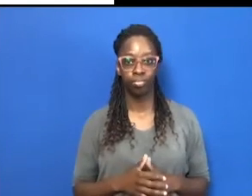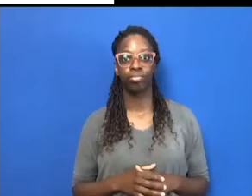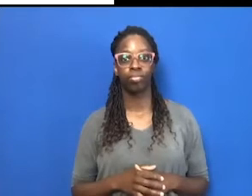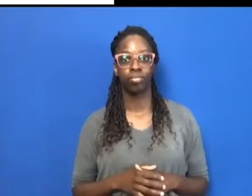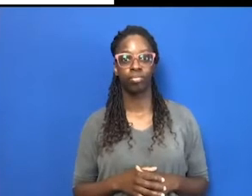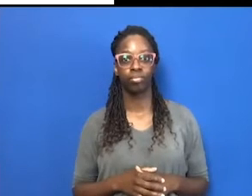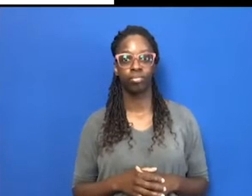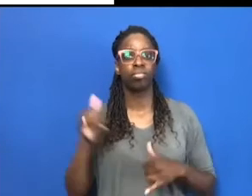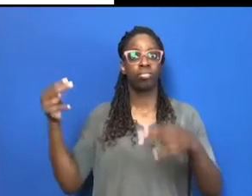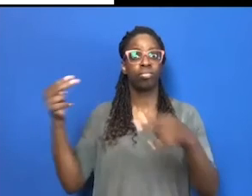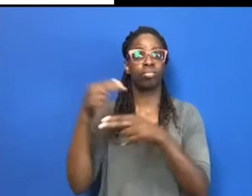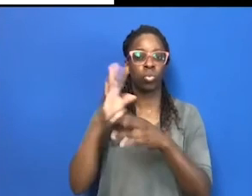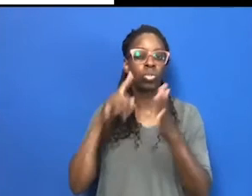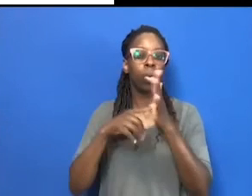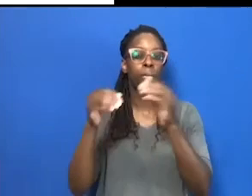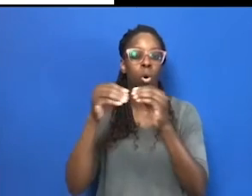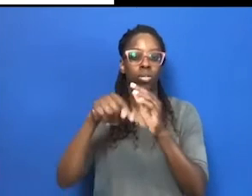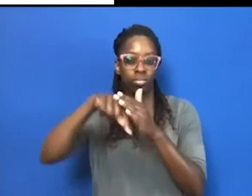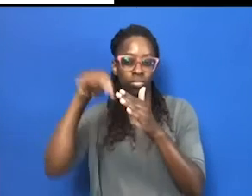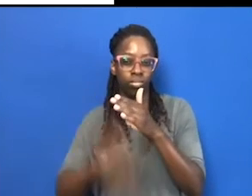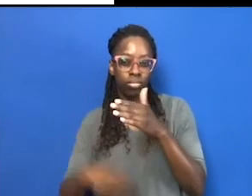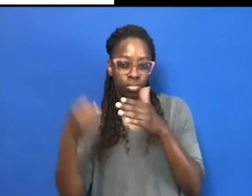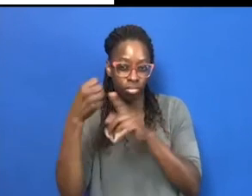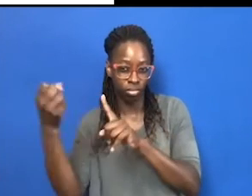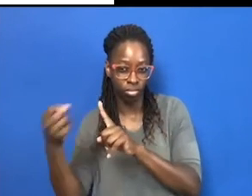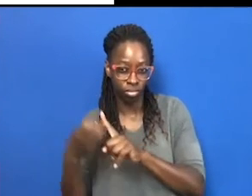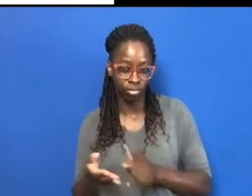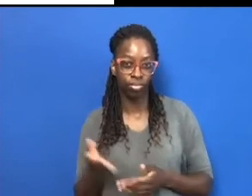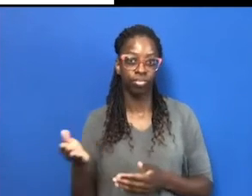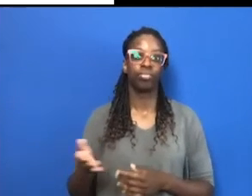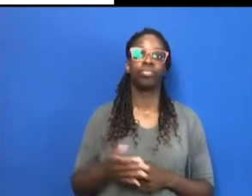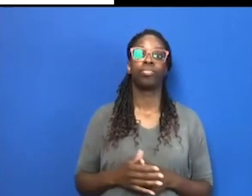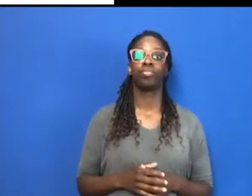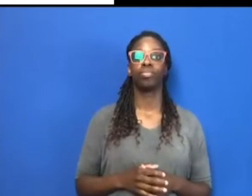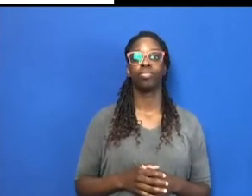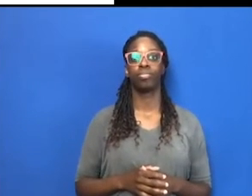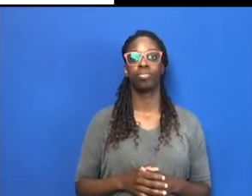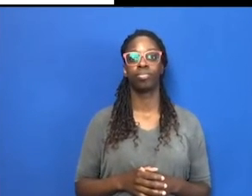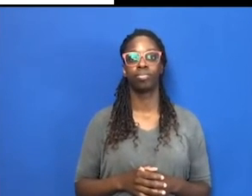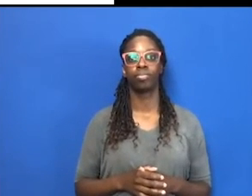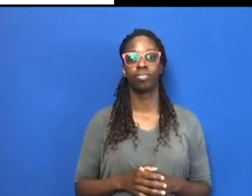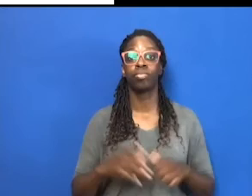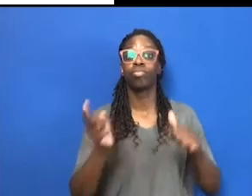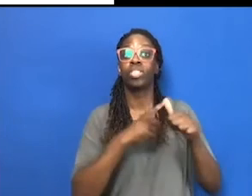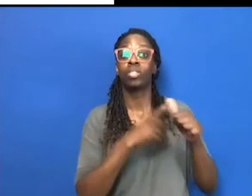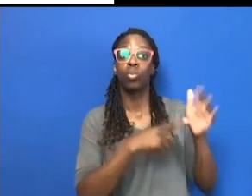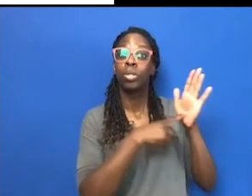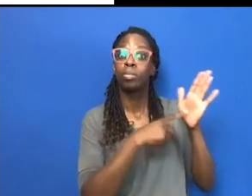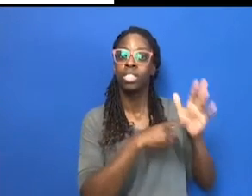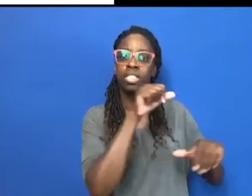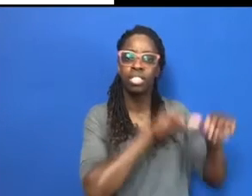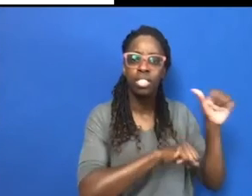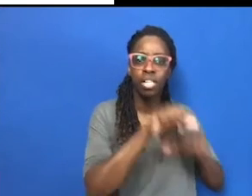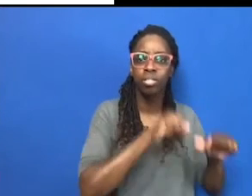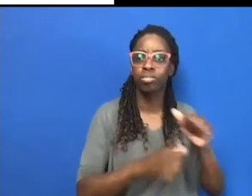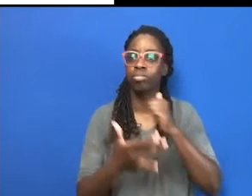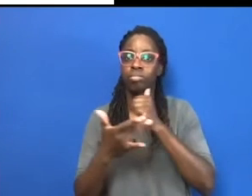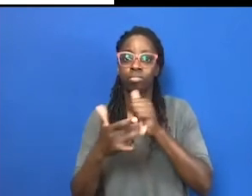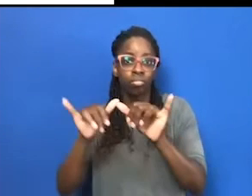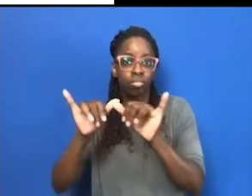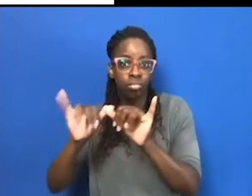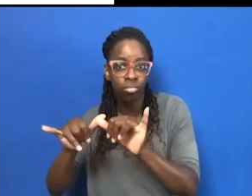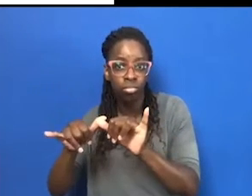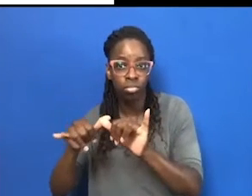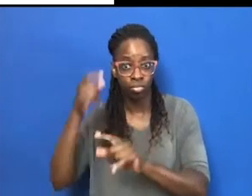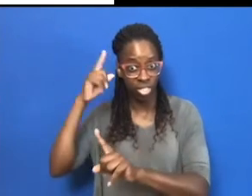this is the representation of science, technology, and engineering in state ELGs as defined by the states.